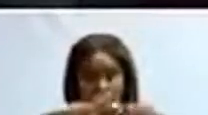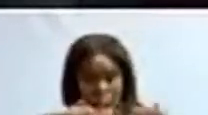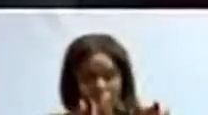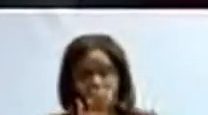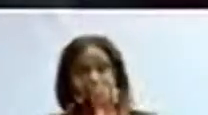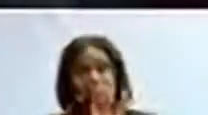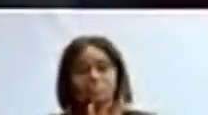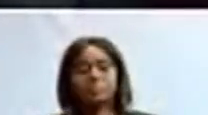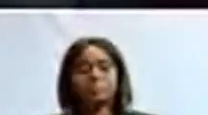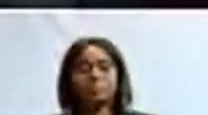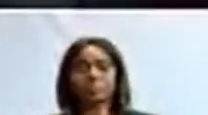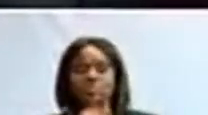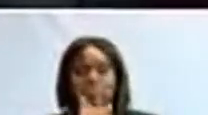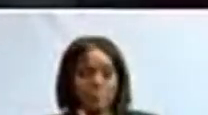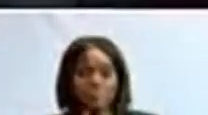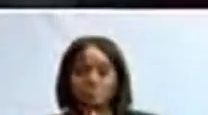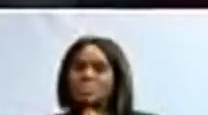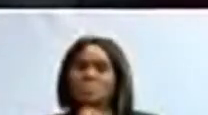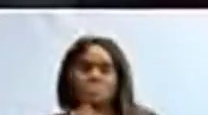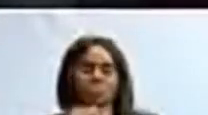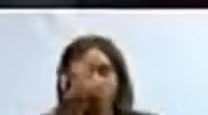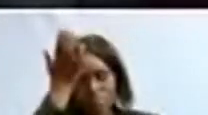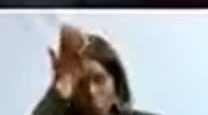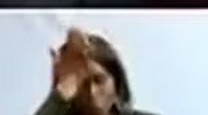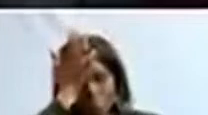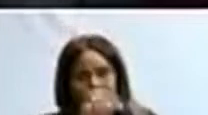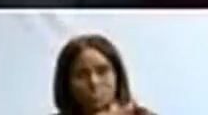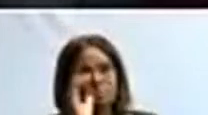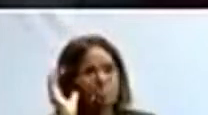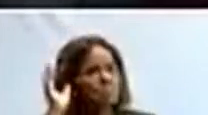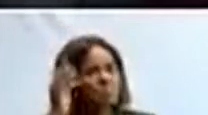there. You have no date stamp in Chama.